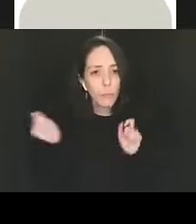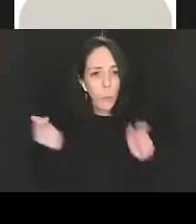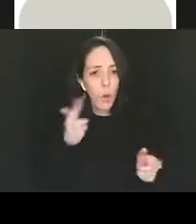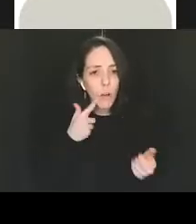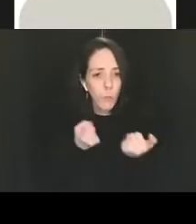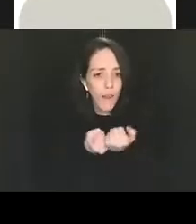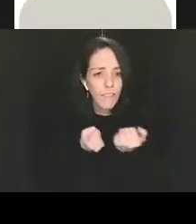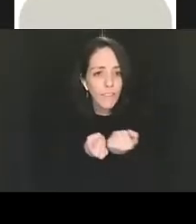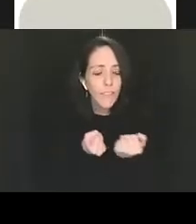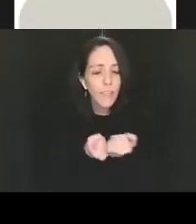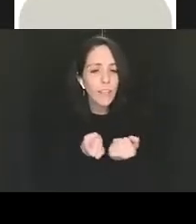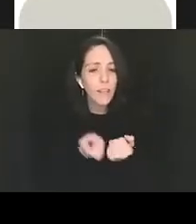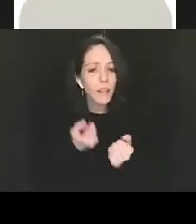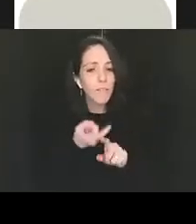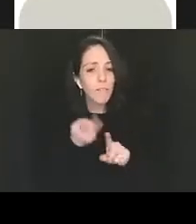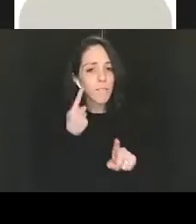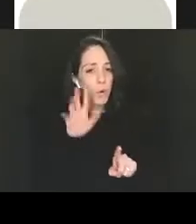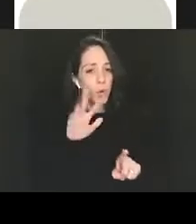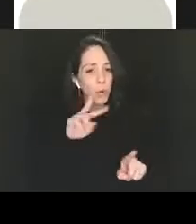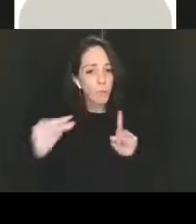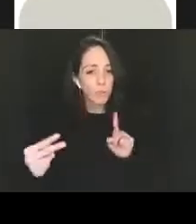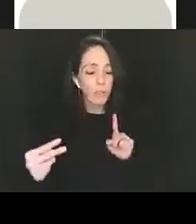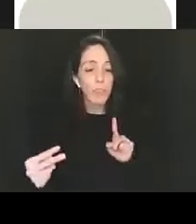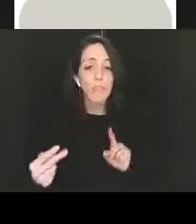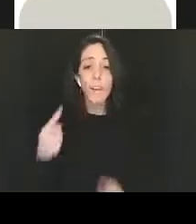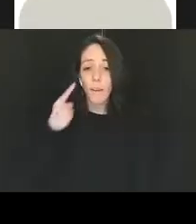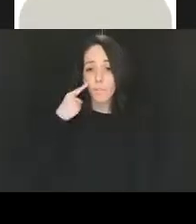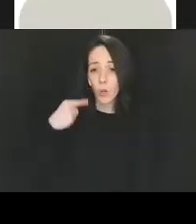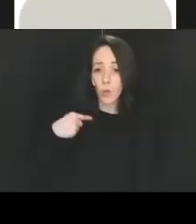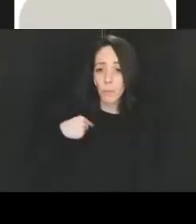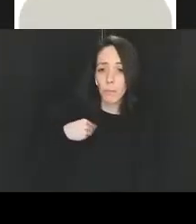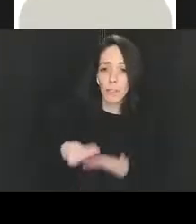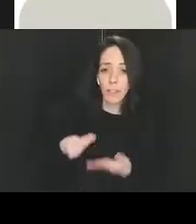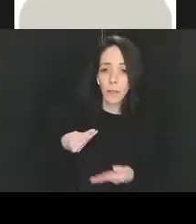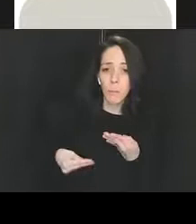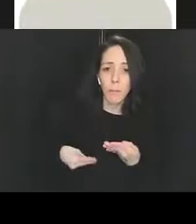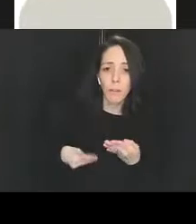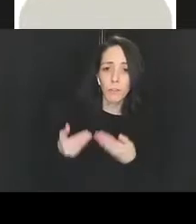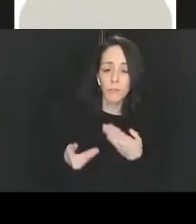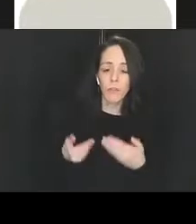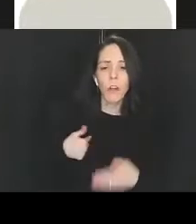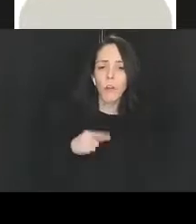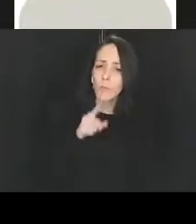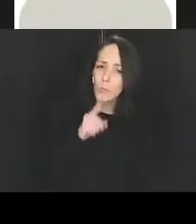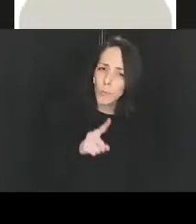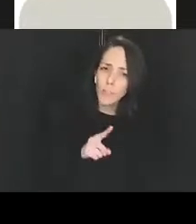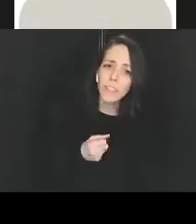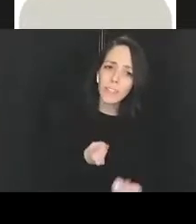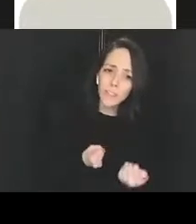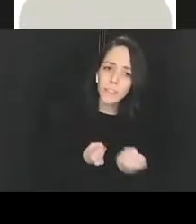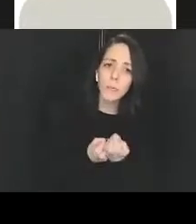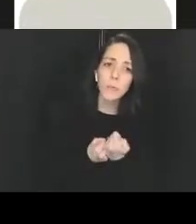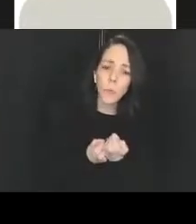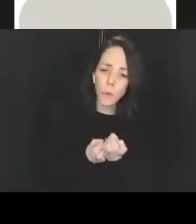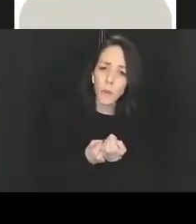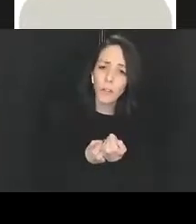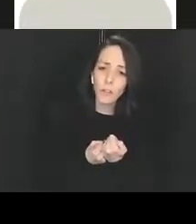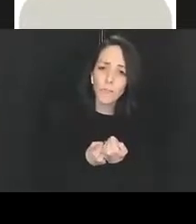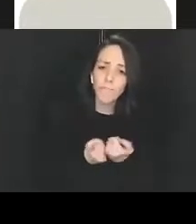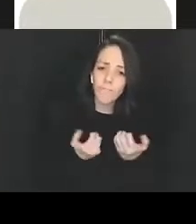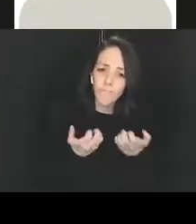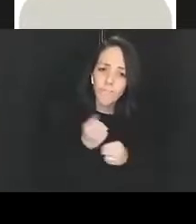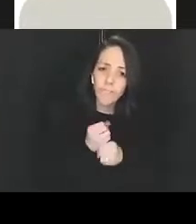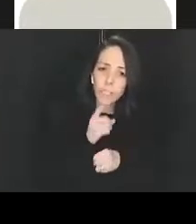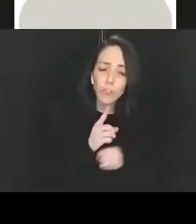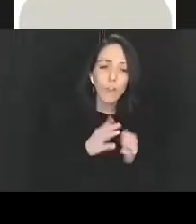me, in terms of this budget process, I'm really invested in making sure our